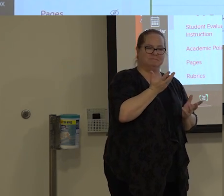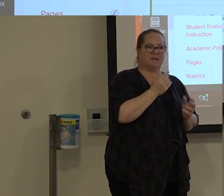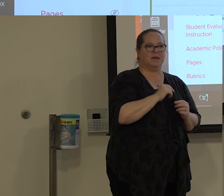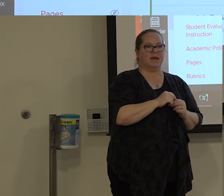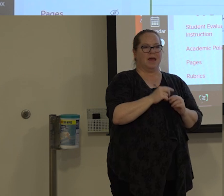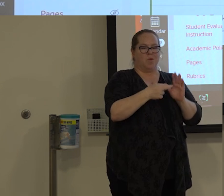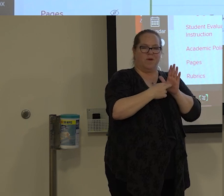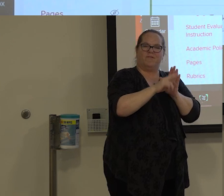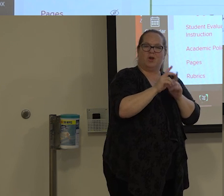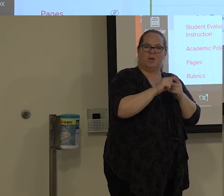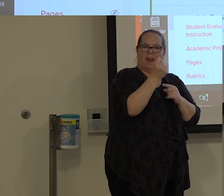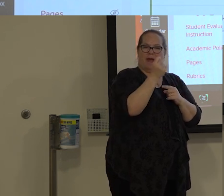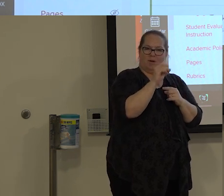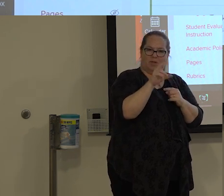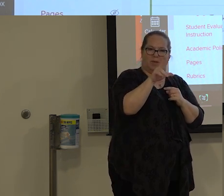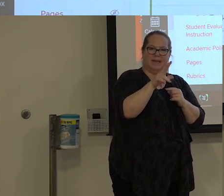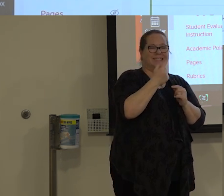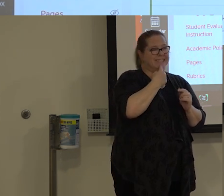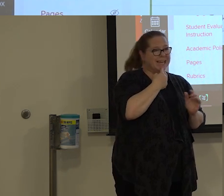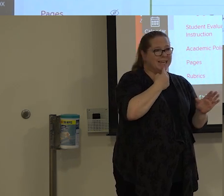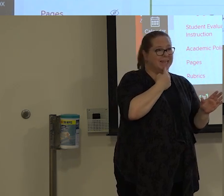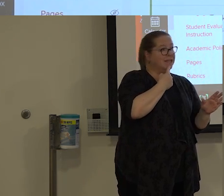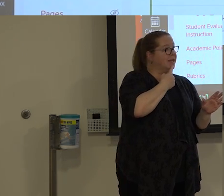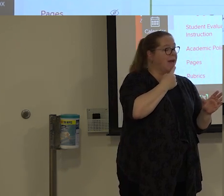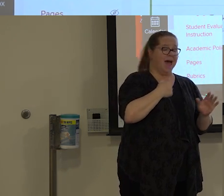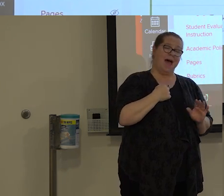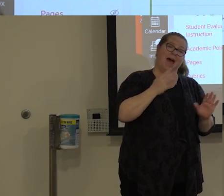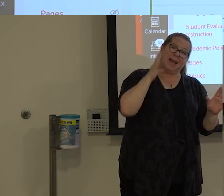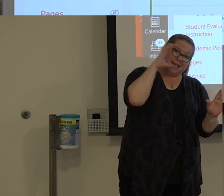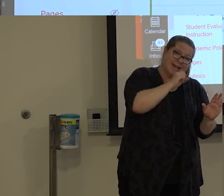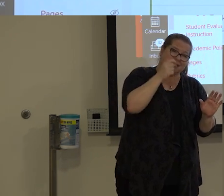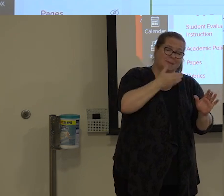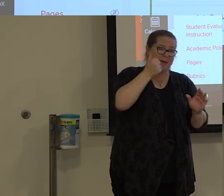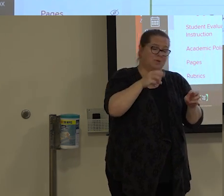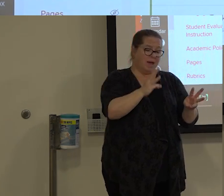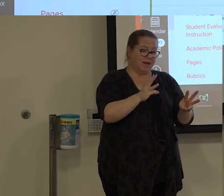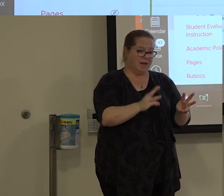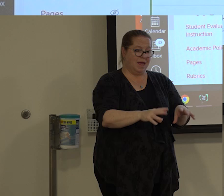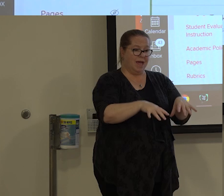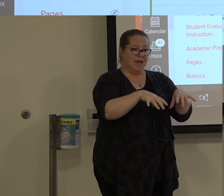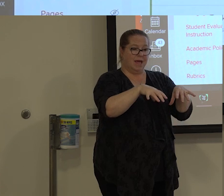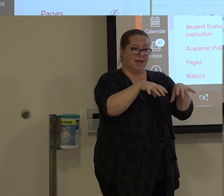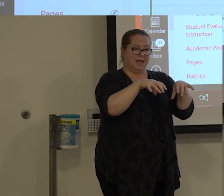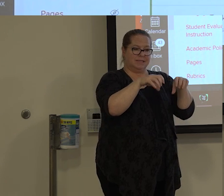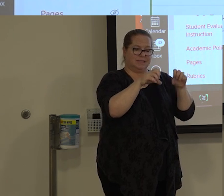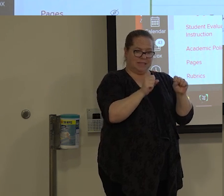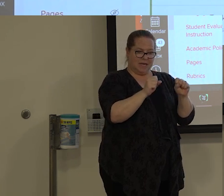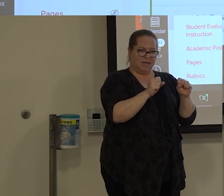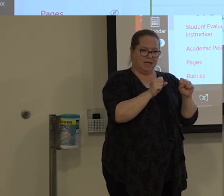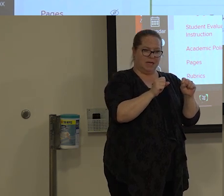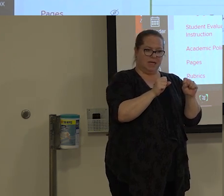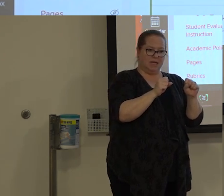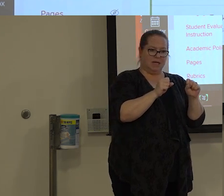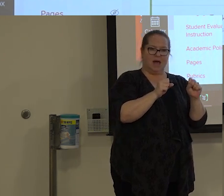In reference to the 1103 II course again, she said, "I suppose the best way I can describe it is taking Coco Chanel as an example, as